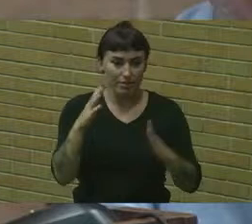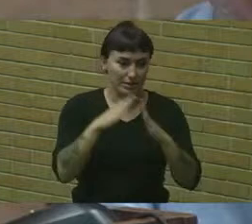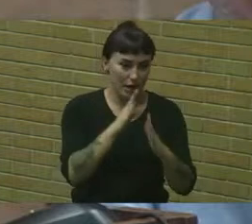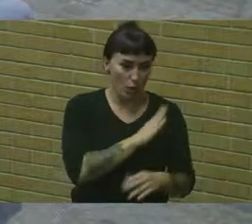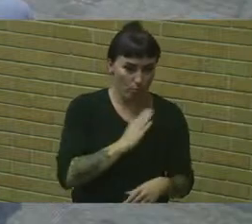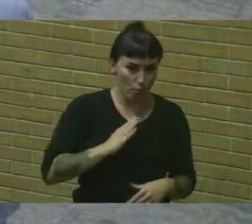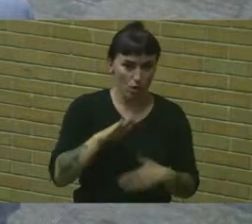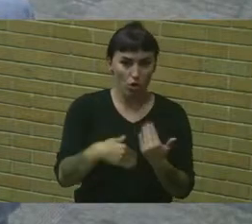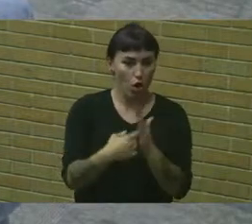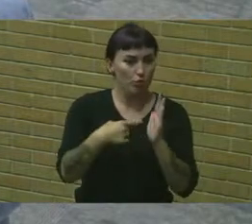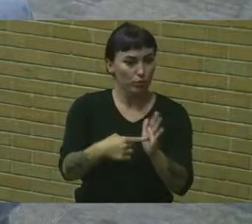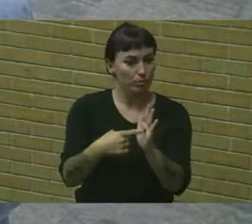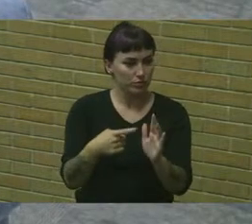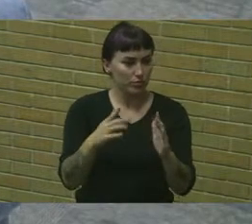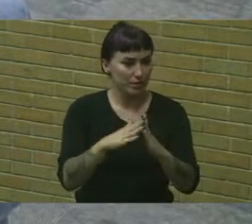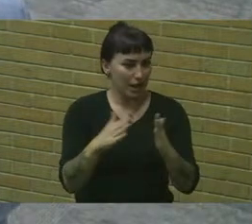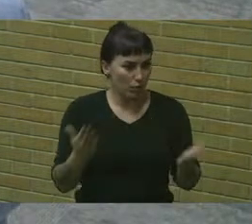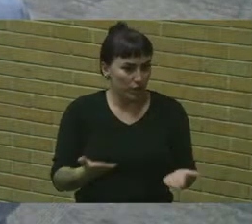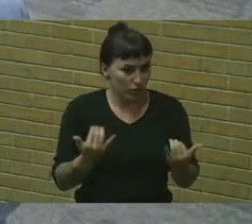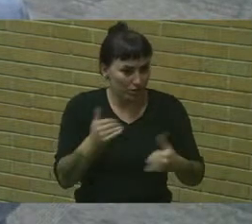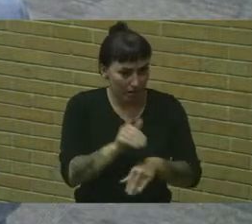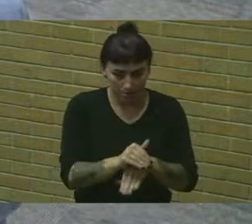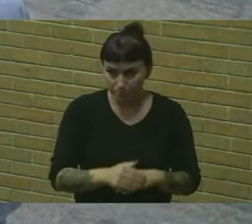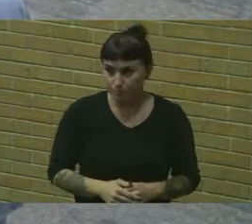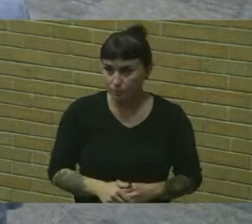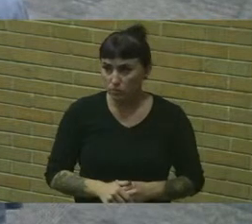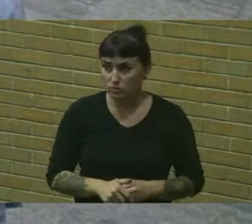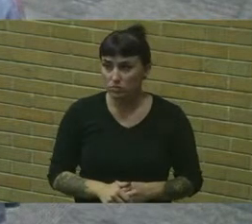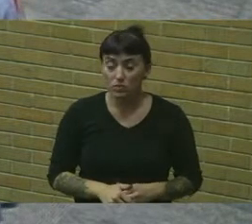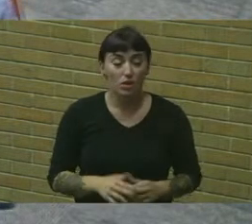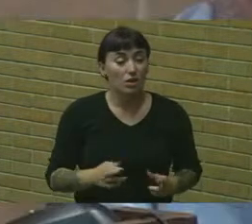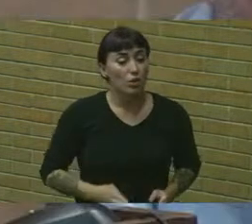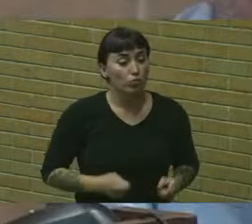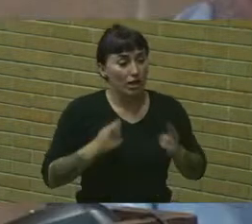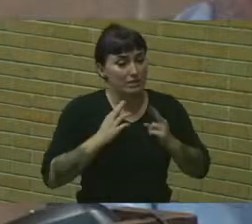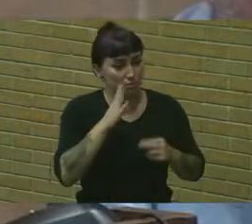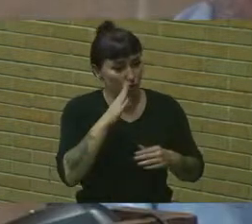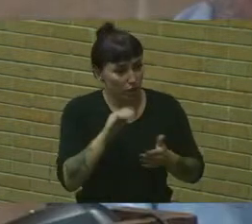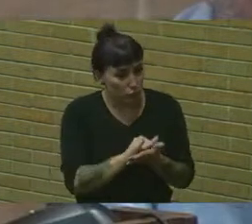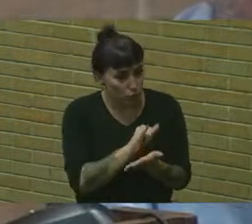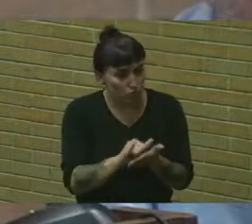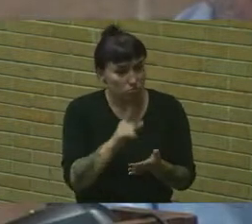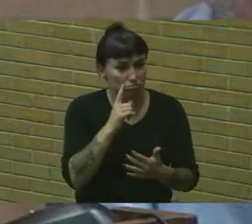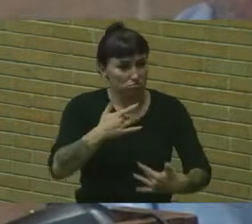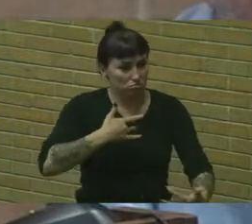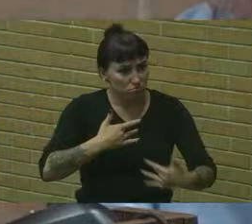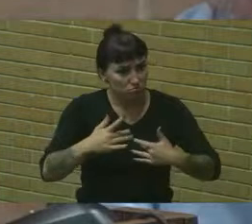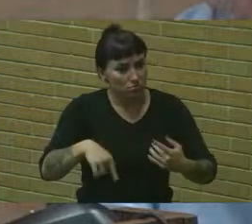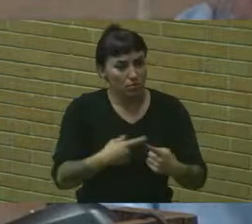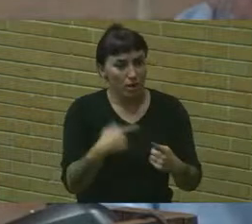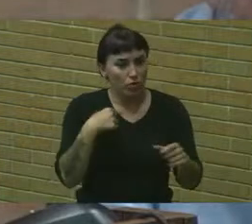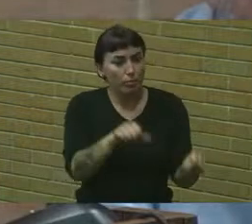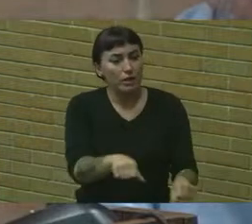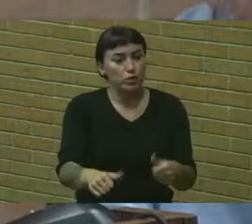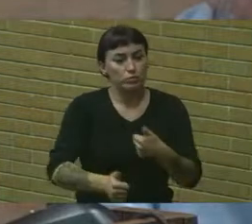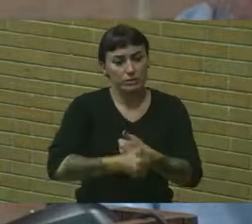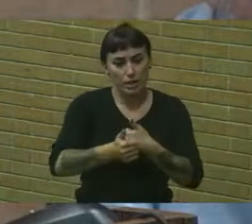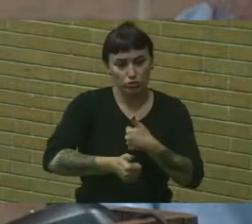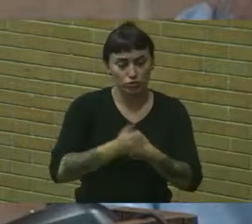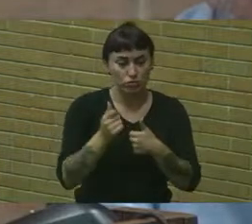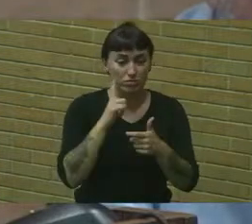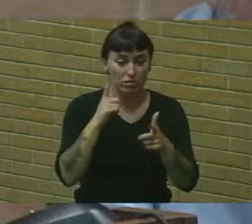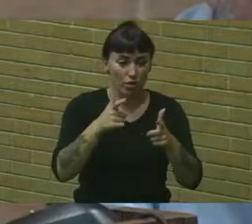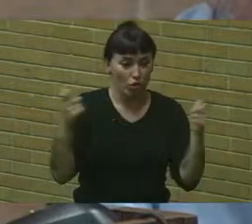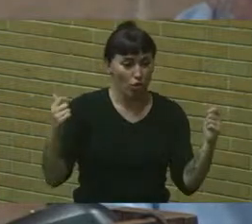of the representatives from the town here this evening. Residents of Brighton, New York are concerned about the potential dangers that